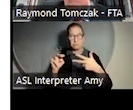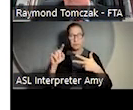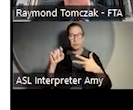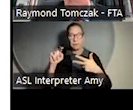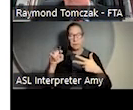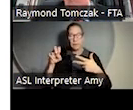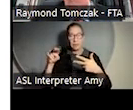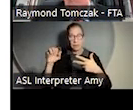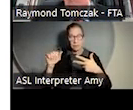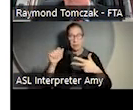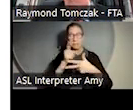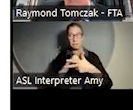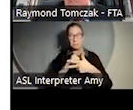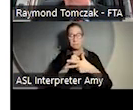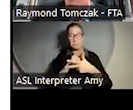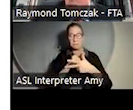Kersner with us?